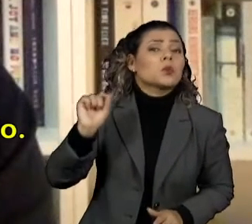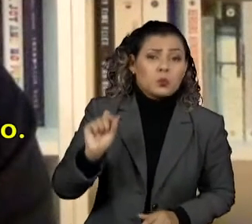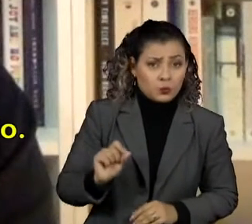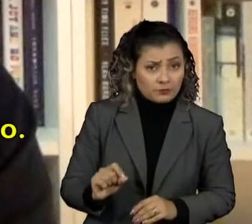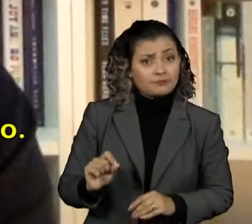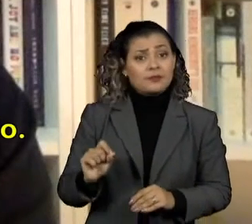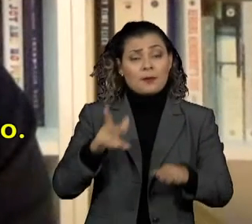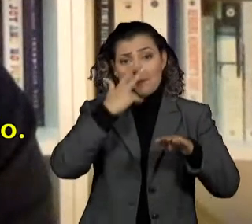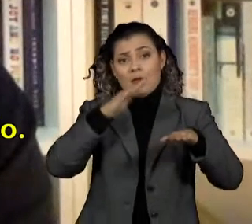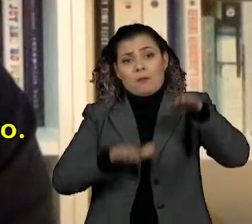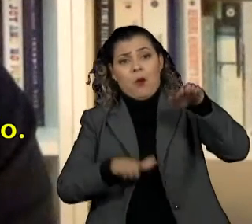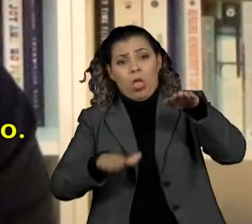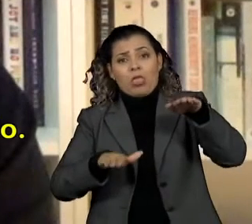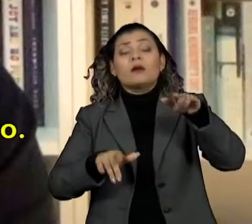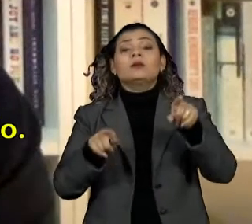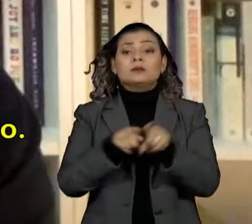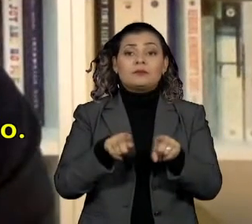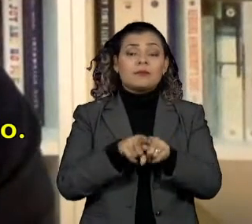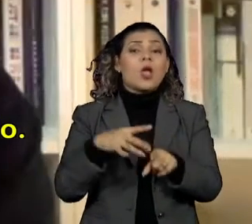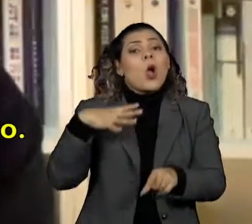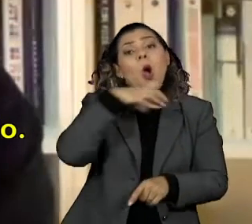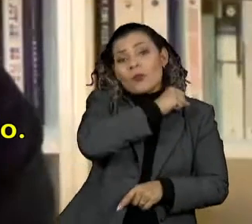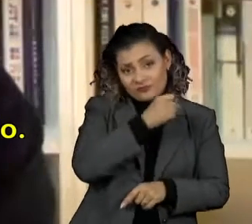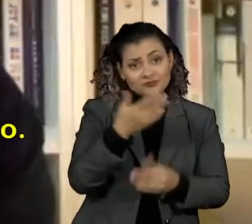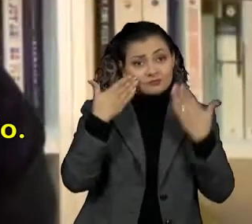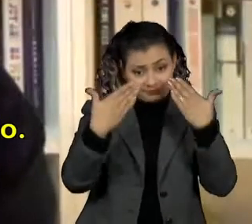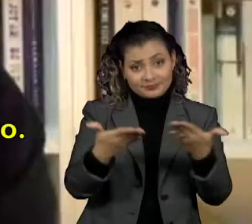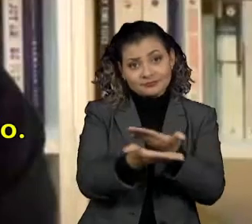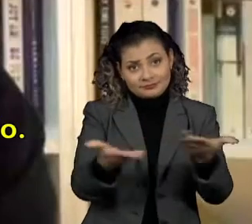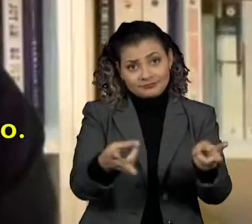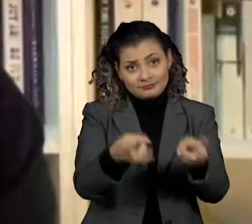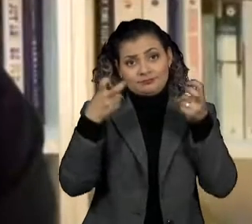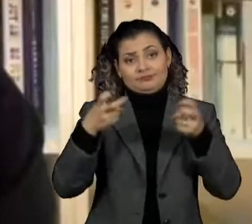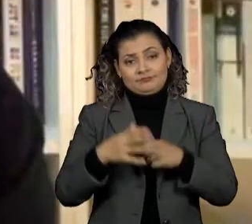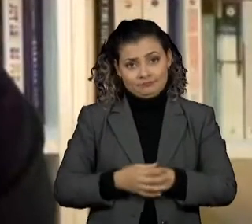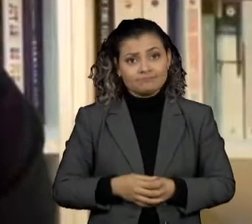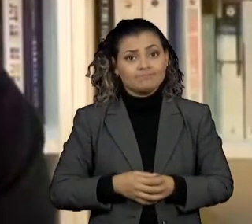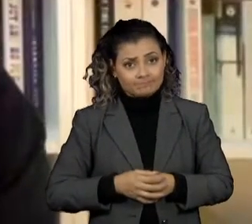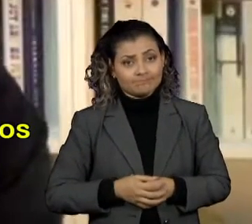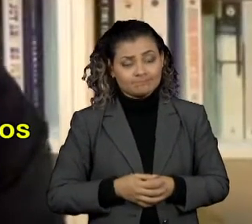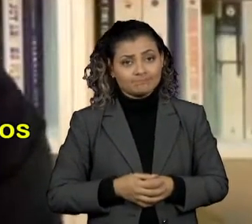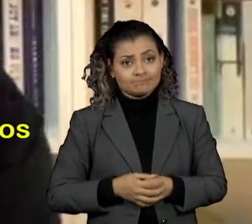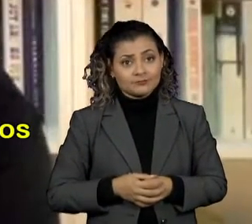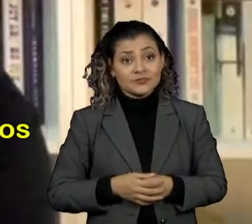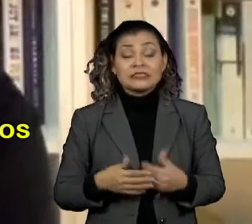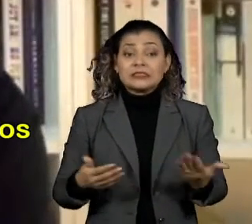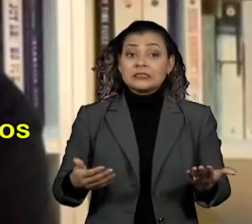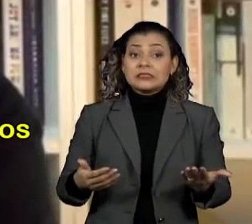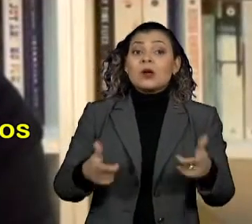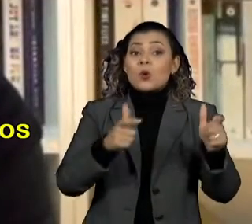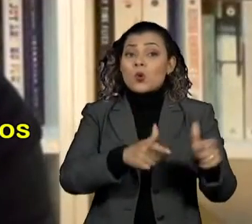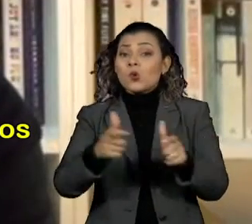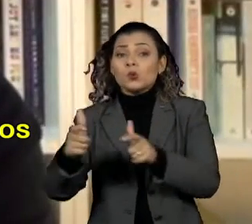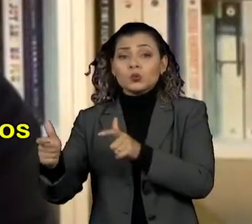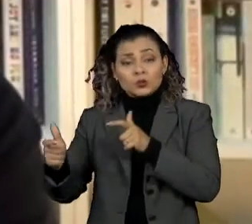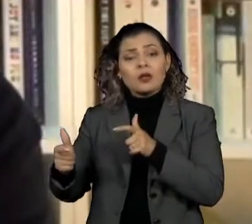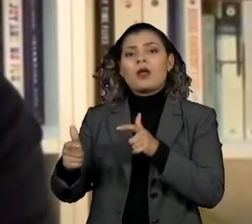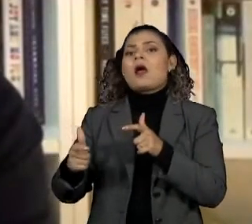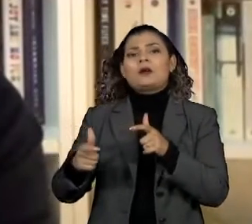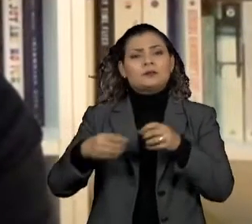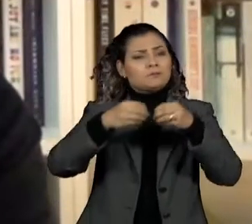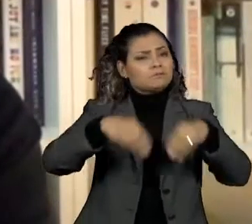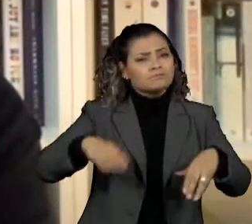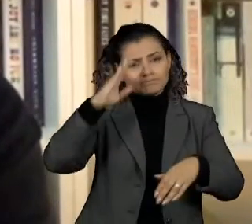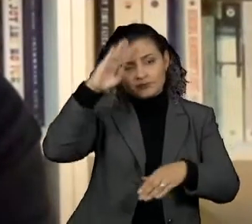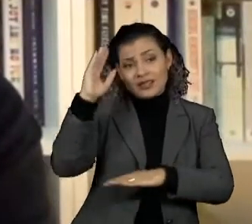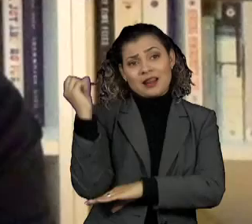the imbalance has been very obvious. Places that have been the worst affected are places